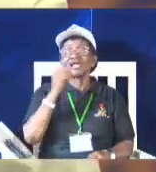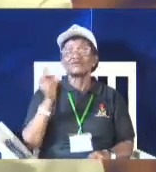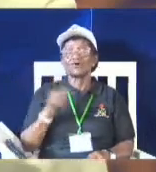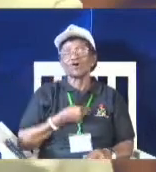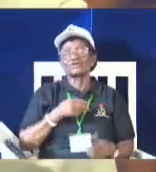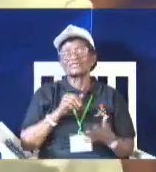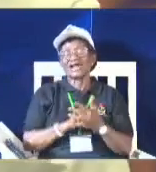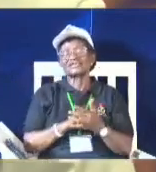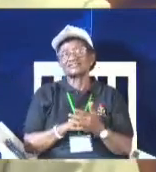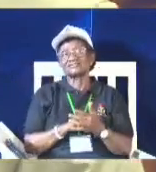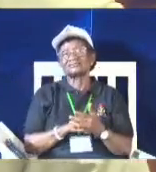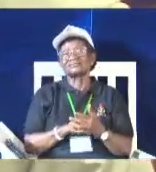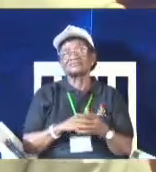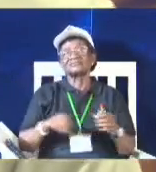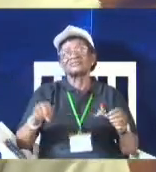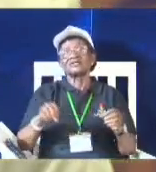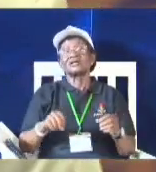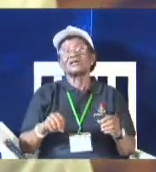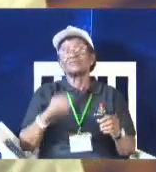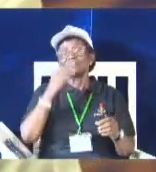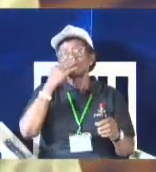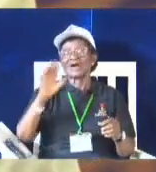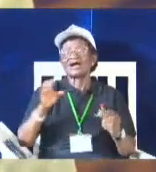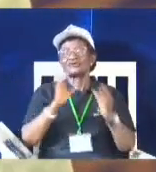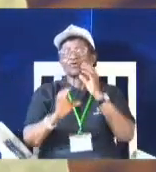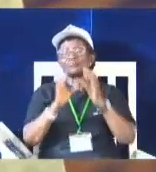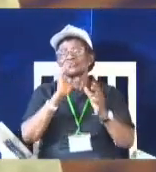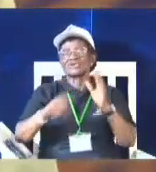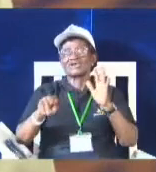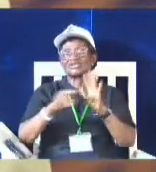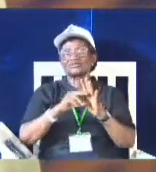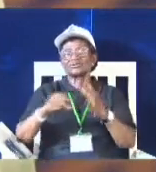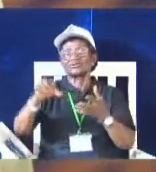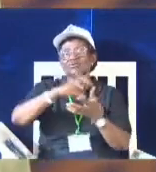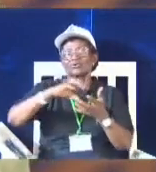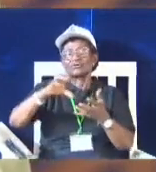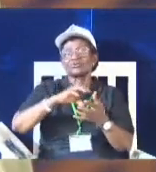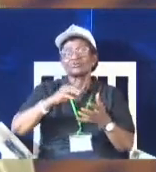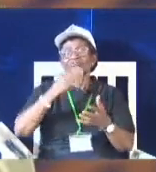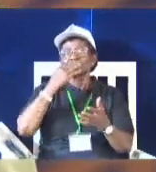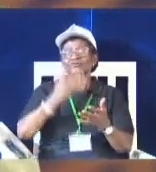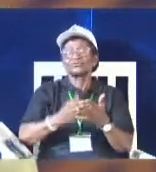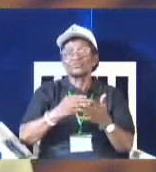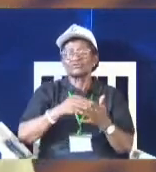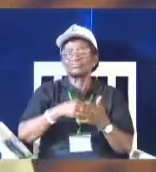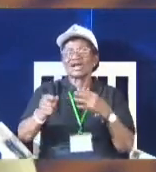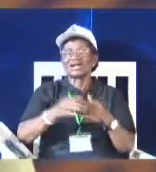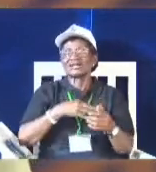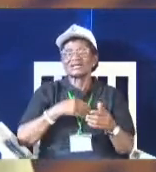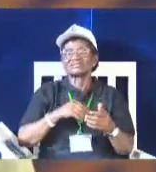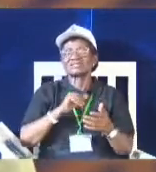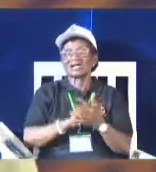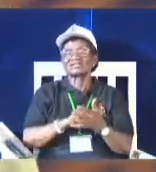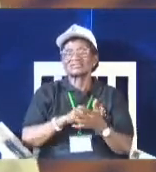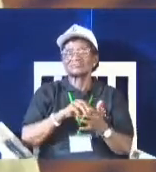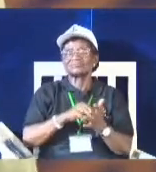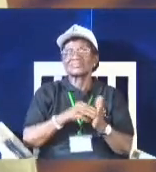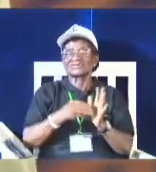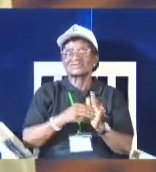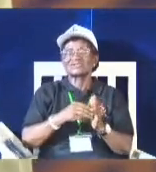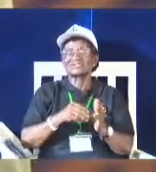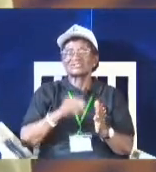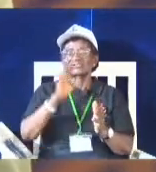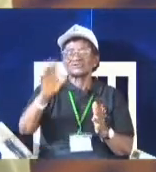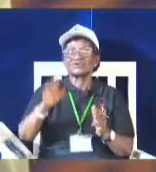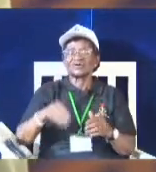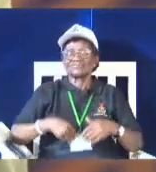that evil communication corrupts good manners. That means you're fellowshipping